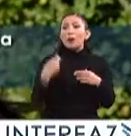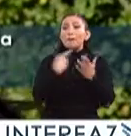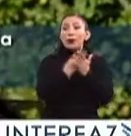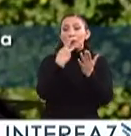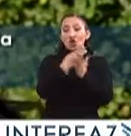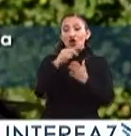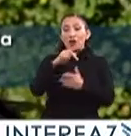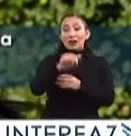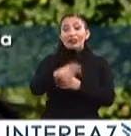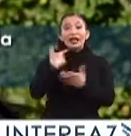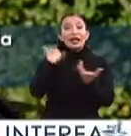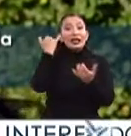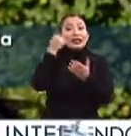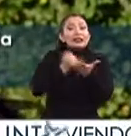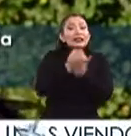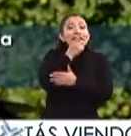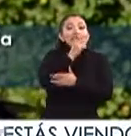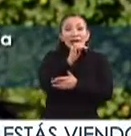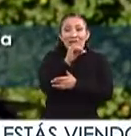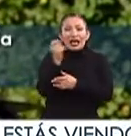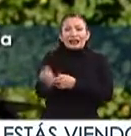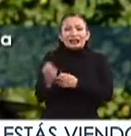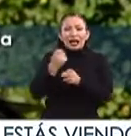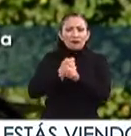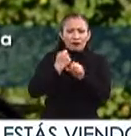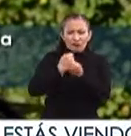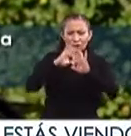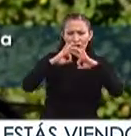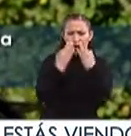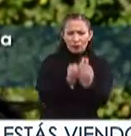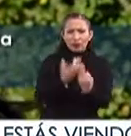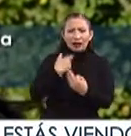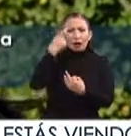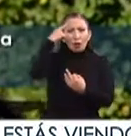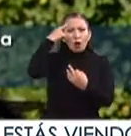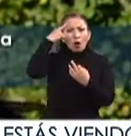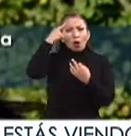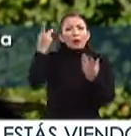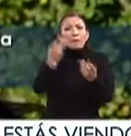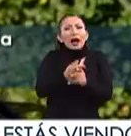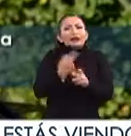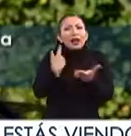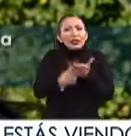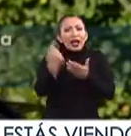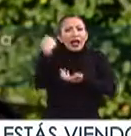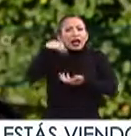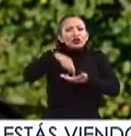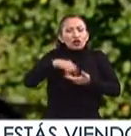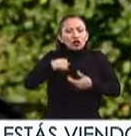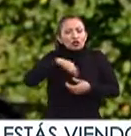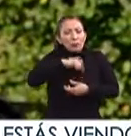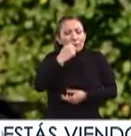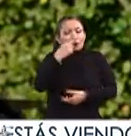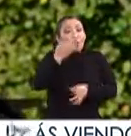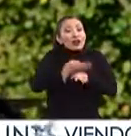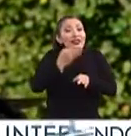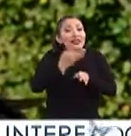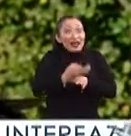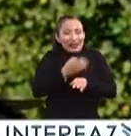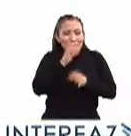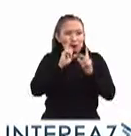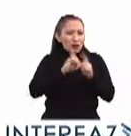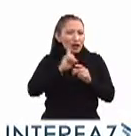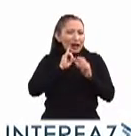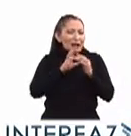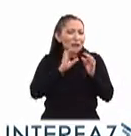they define mindfulness as the awareness of what is happening inside and around us in the present moment. Lo que Ellie